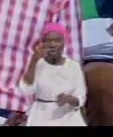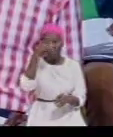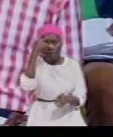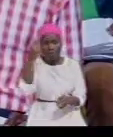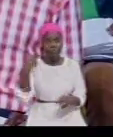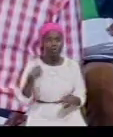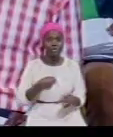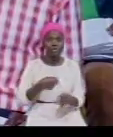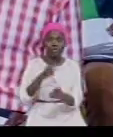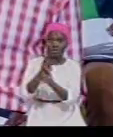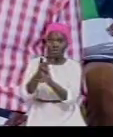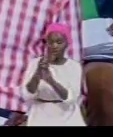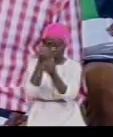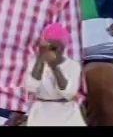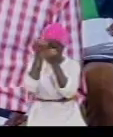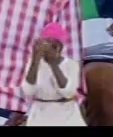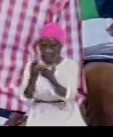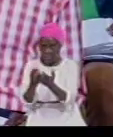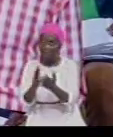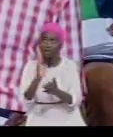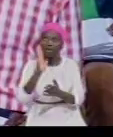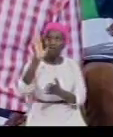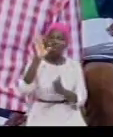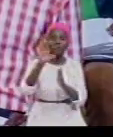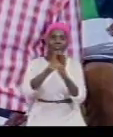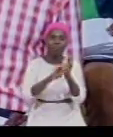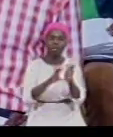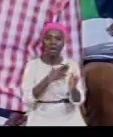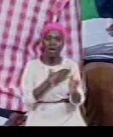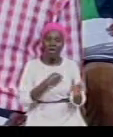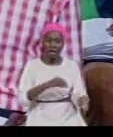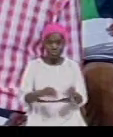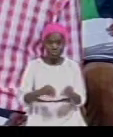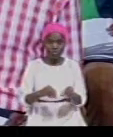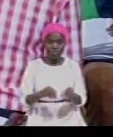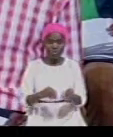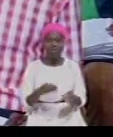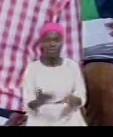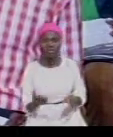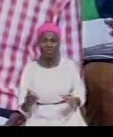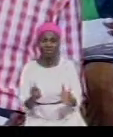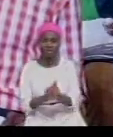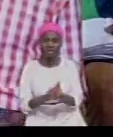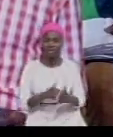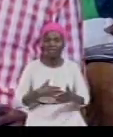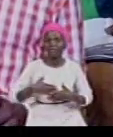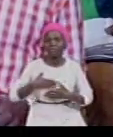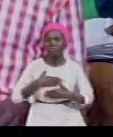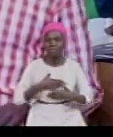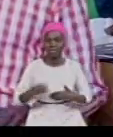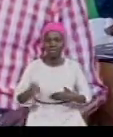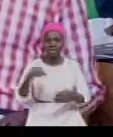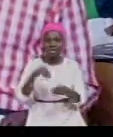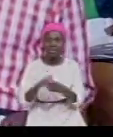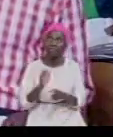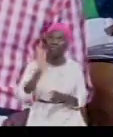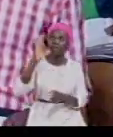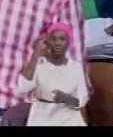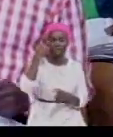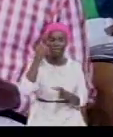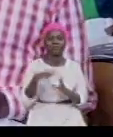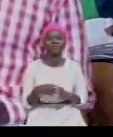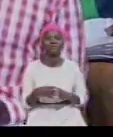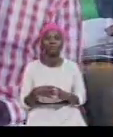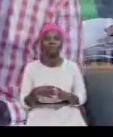his commandments and do those things that are pleasing in his sight. So we learn that